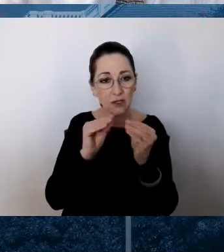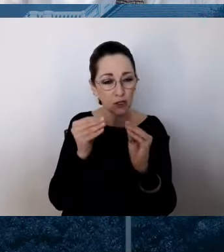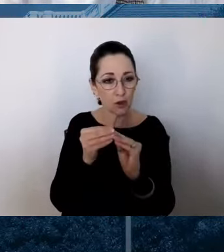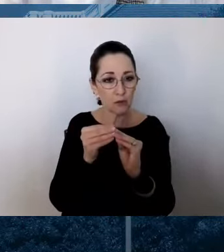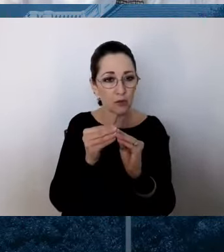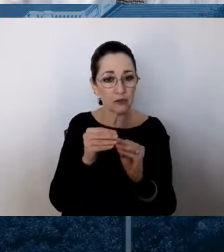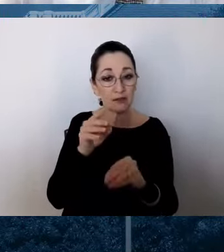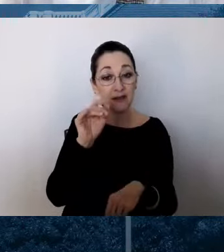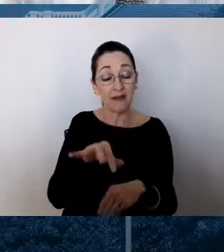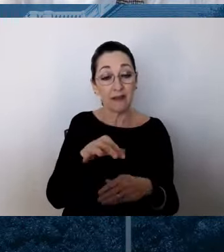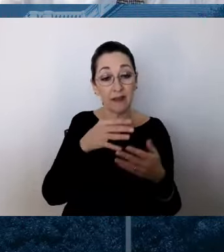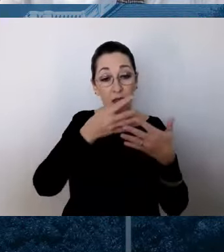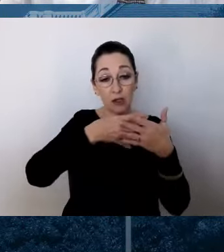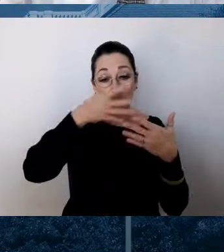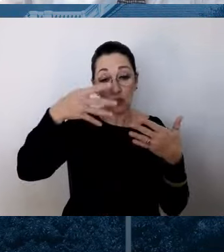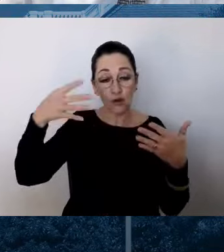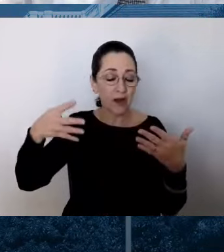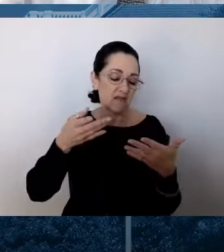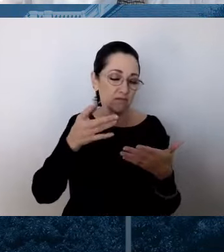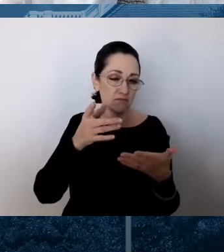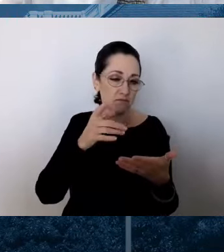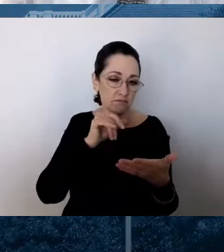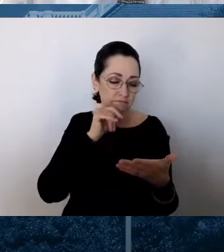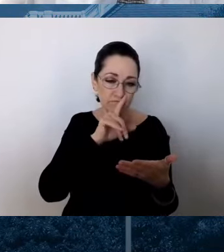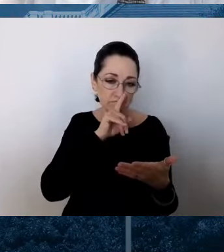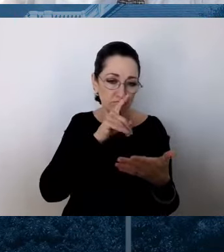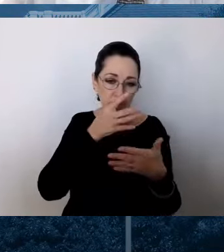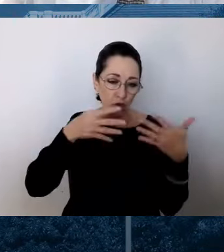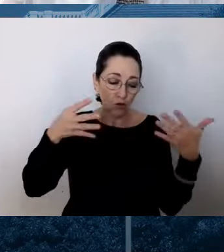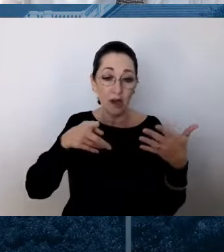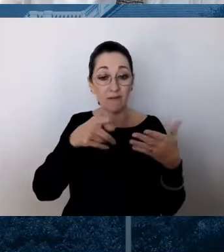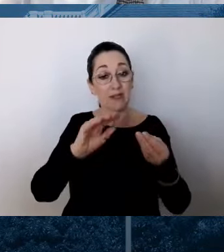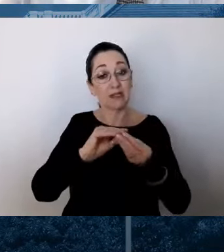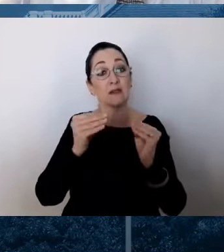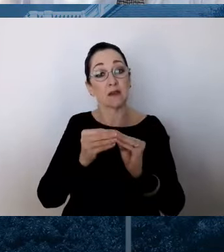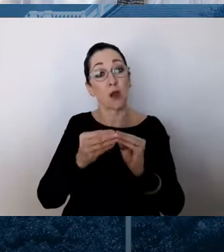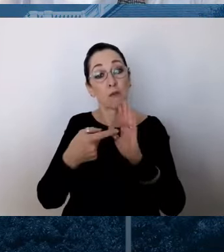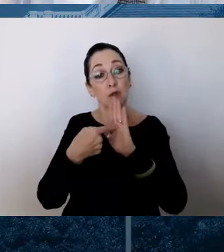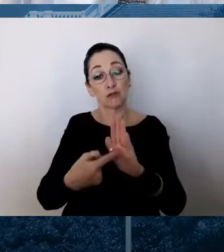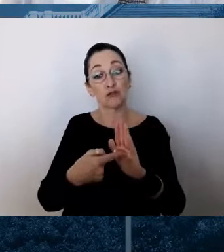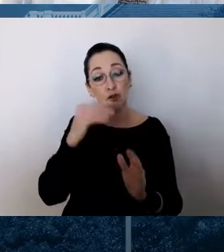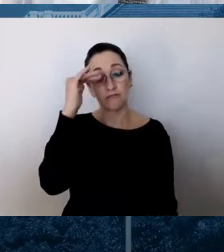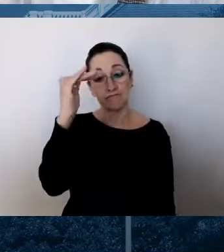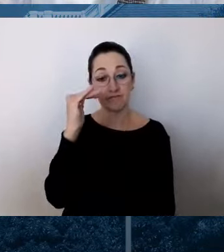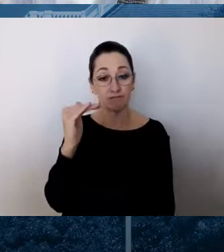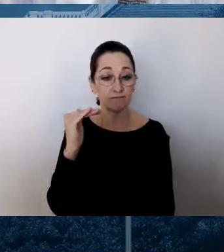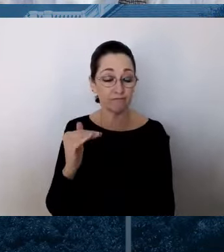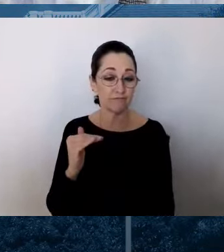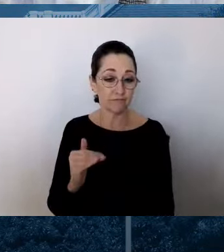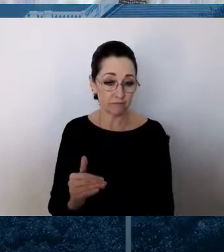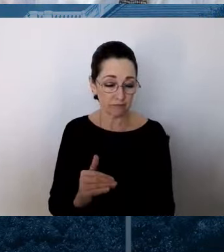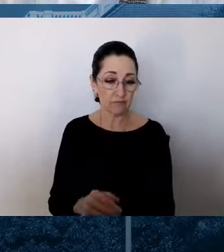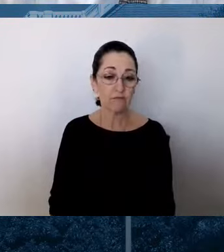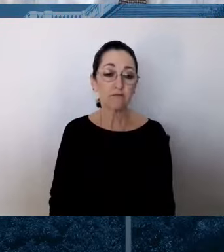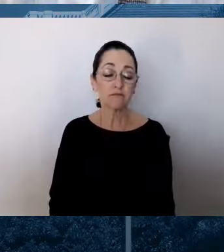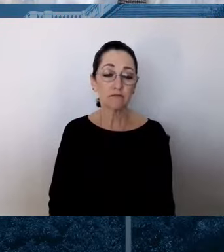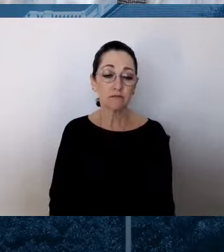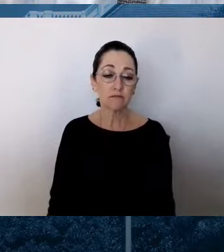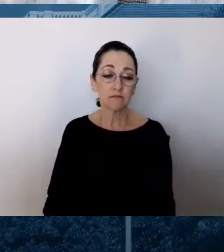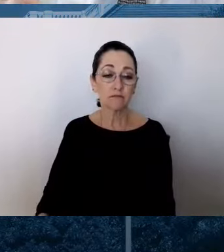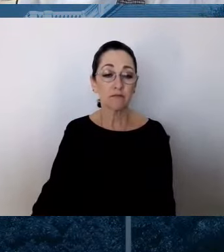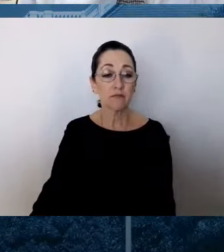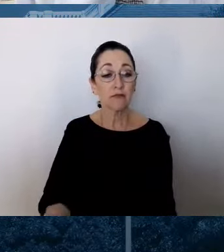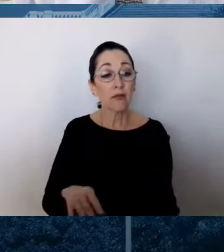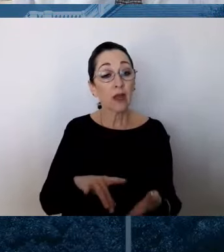that is, or just some numbers that go through the number of tests we've done per week. As you see, for the beginning of November